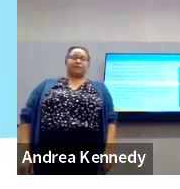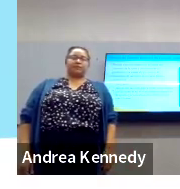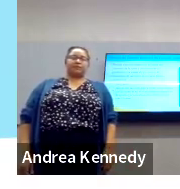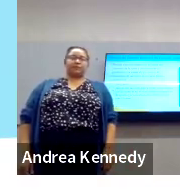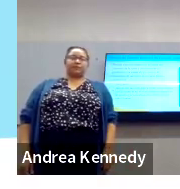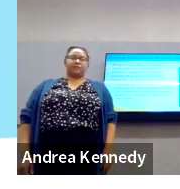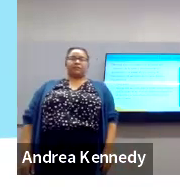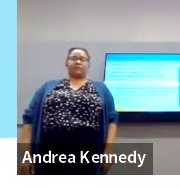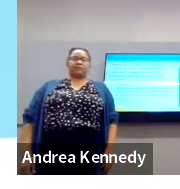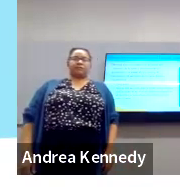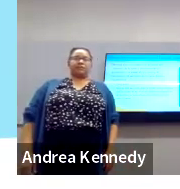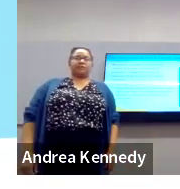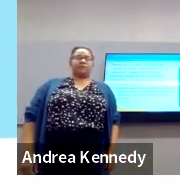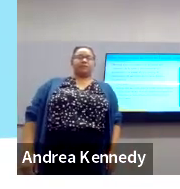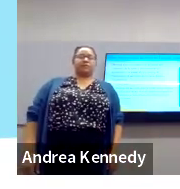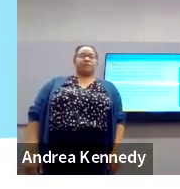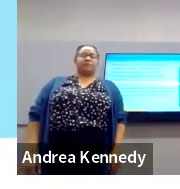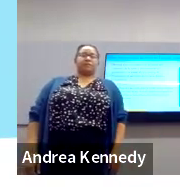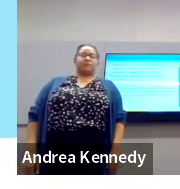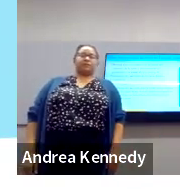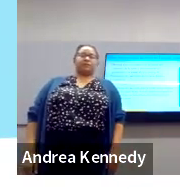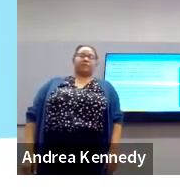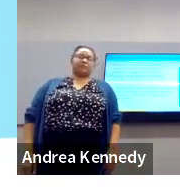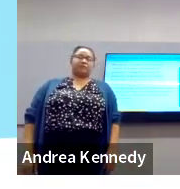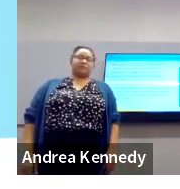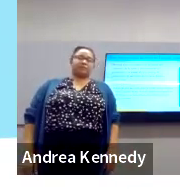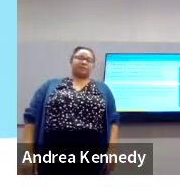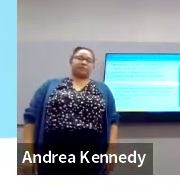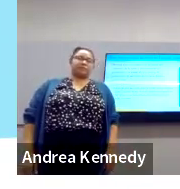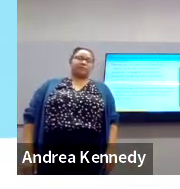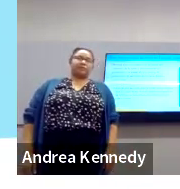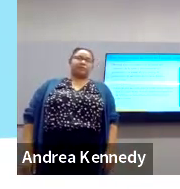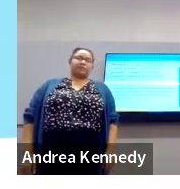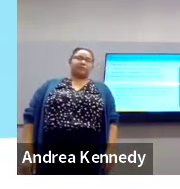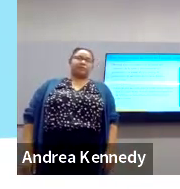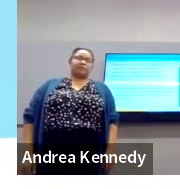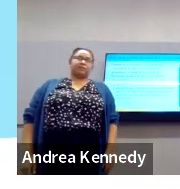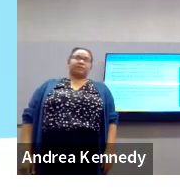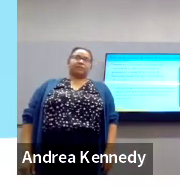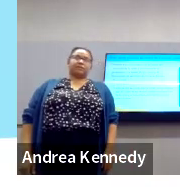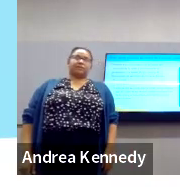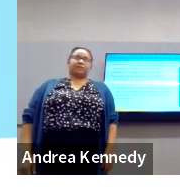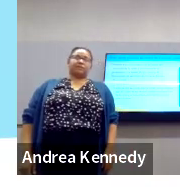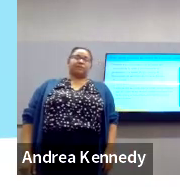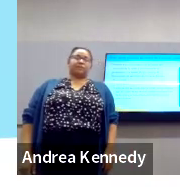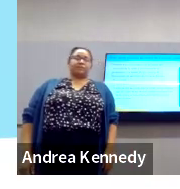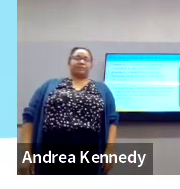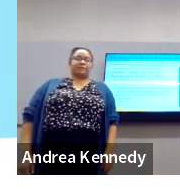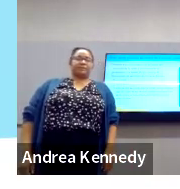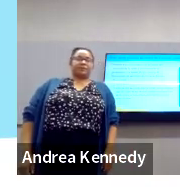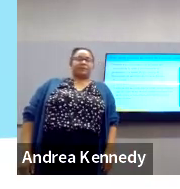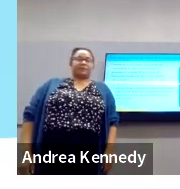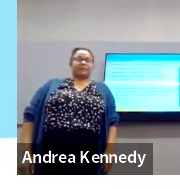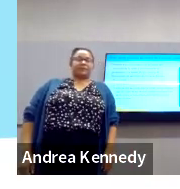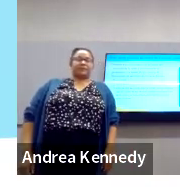pagan servicios como el PG&E o algo que sí esté, que lo estén viendo cuánto está